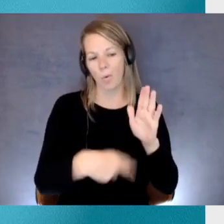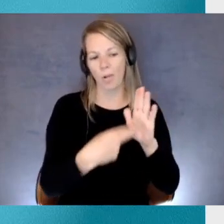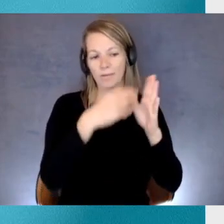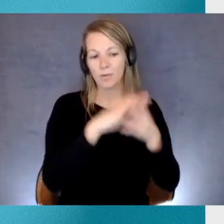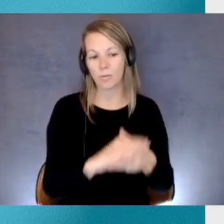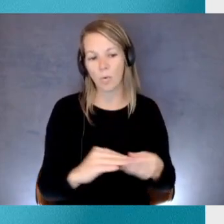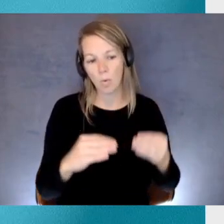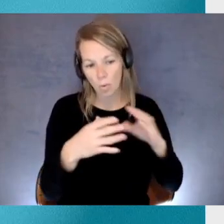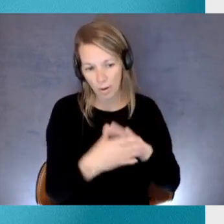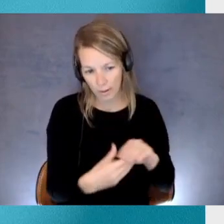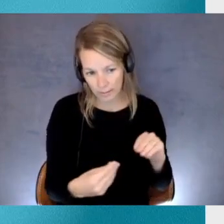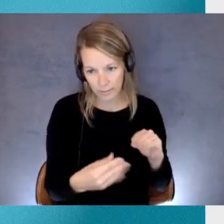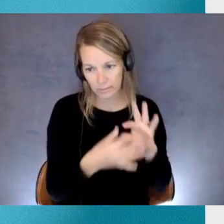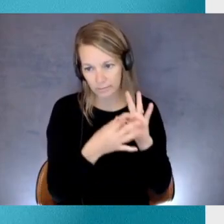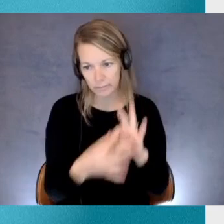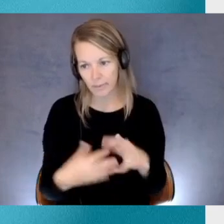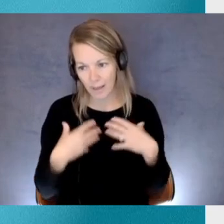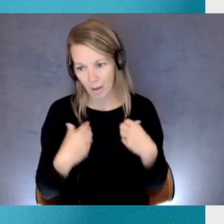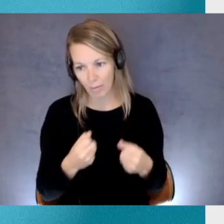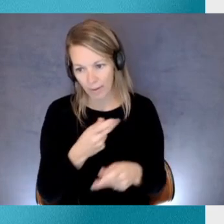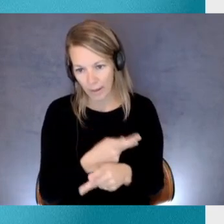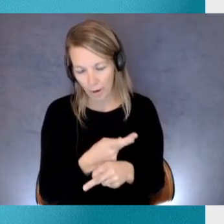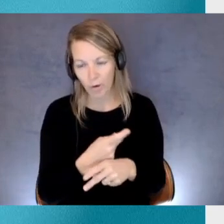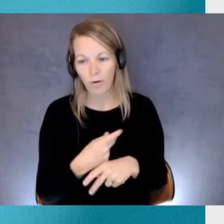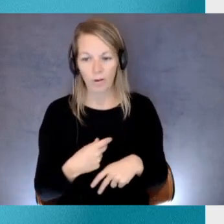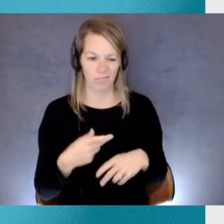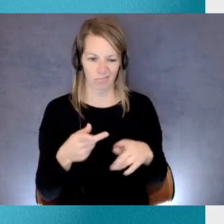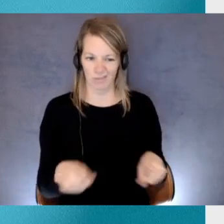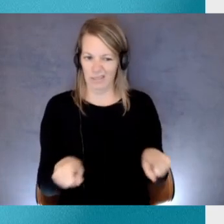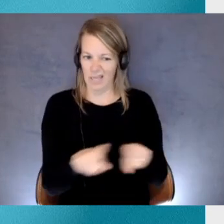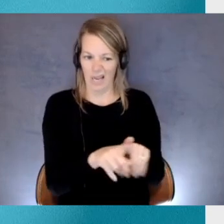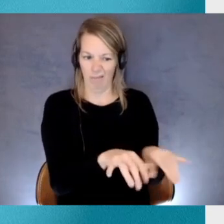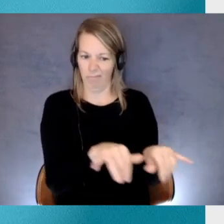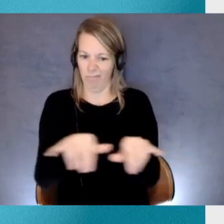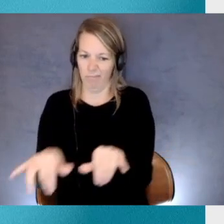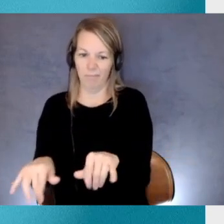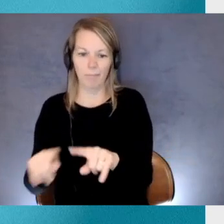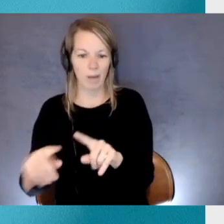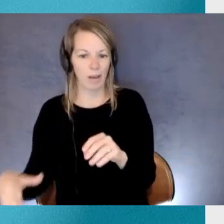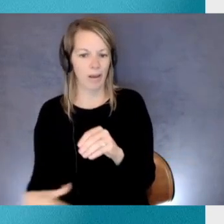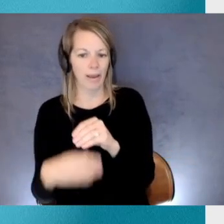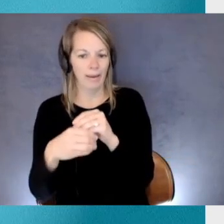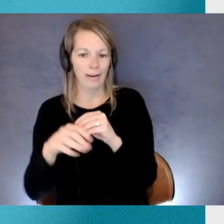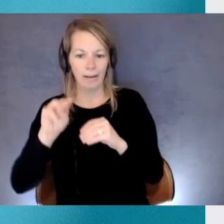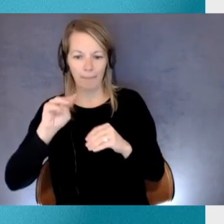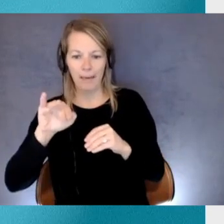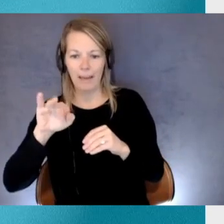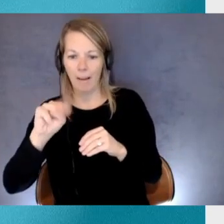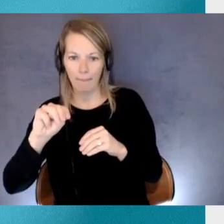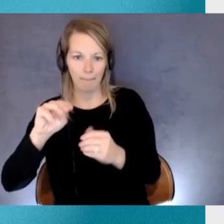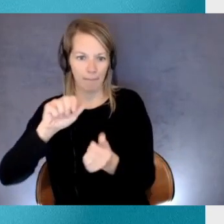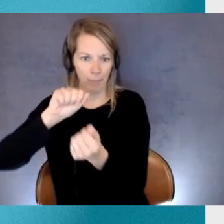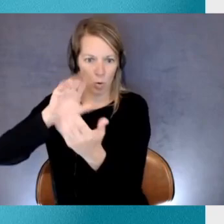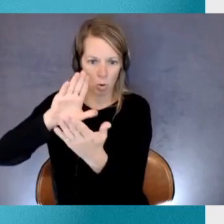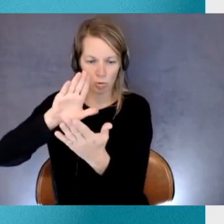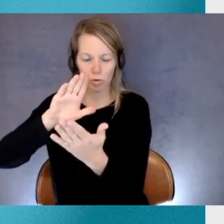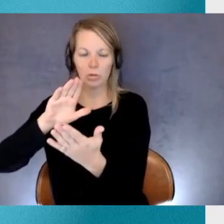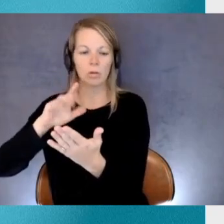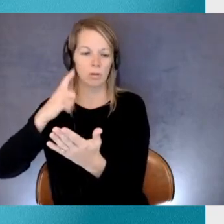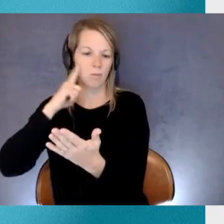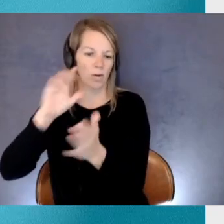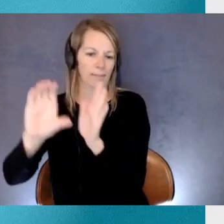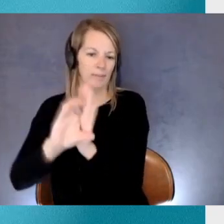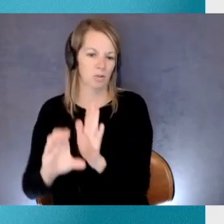in healthcare. We absolutely are doing that same thing, but we're just bringing this medium of comics to that service and the use of